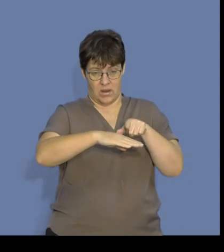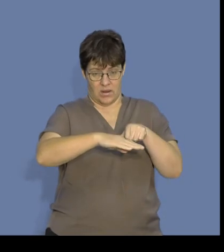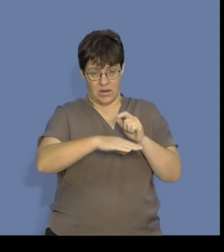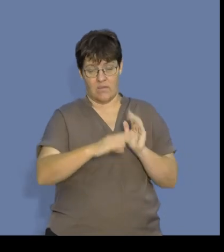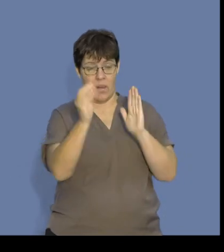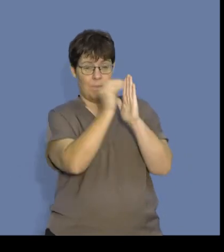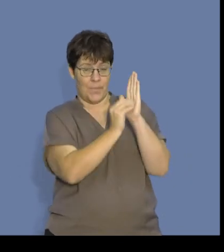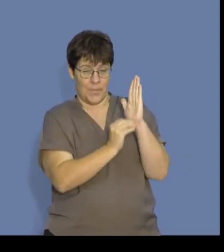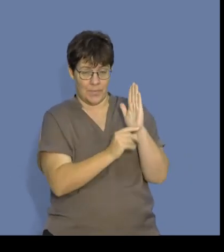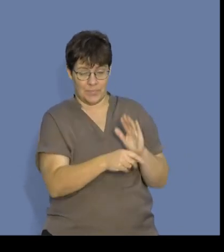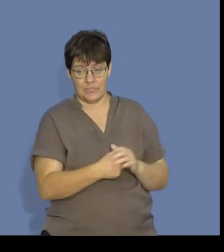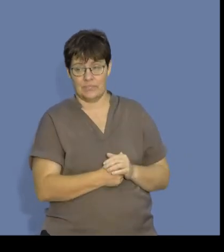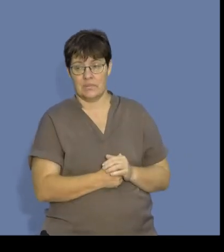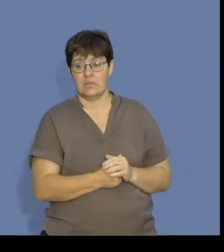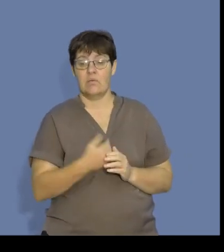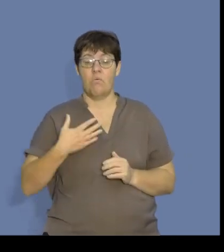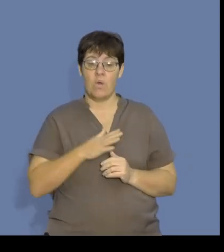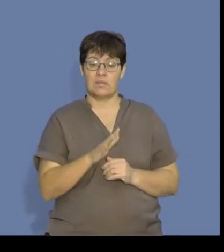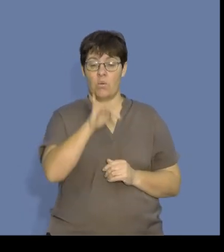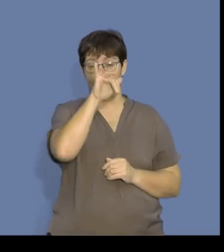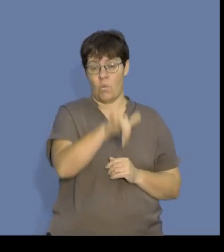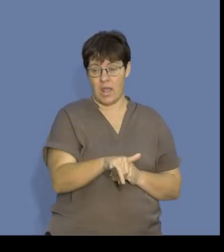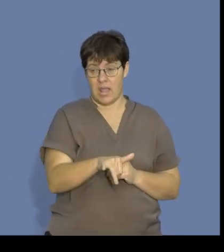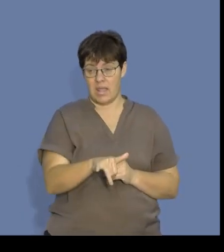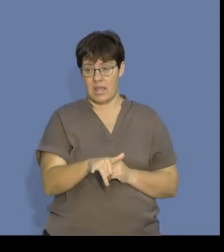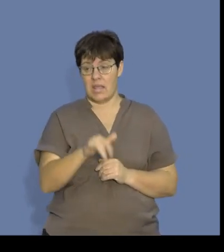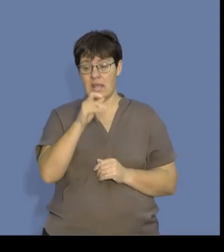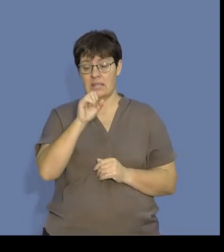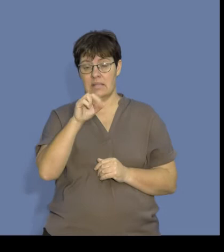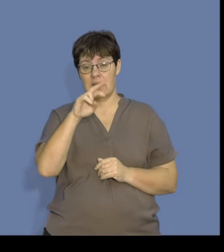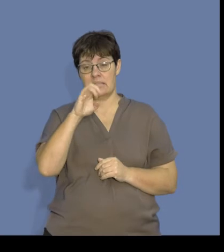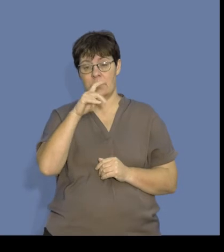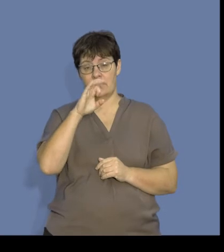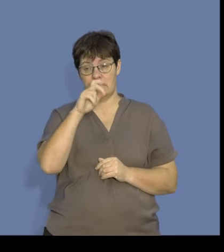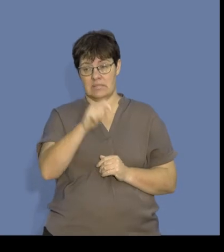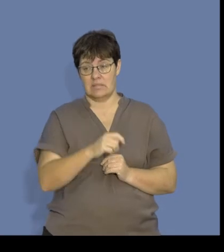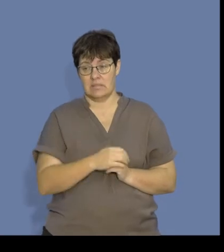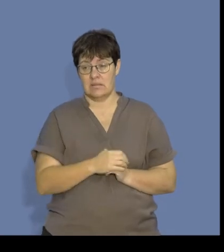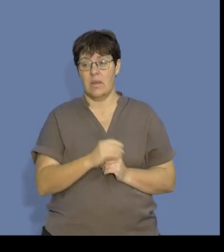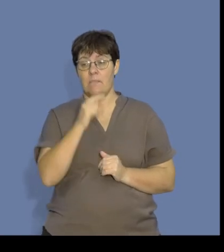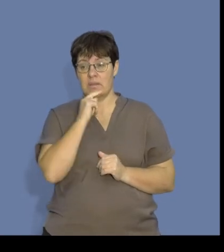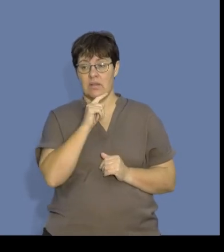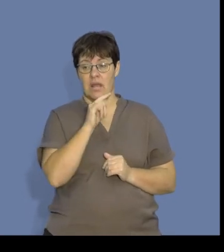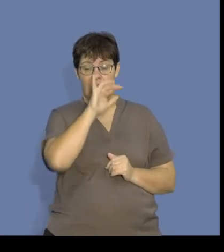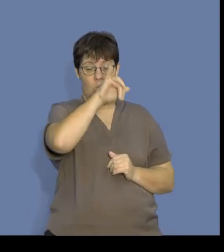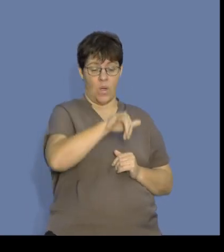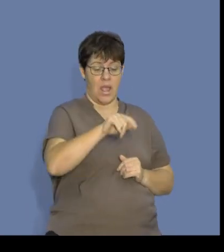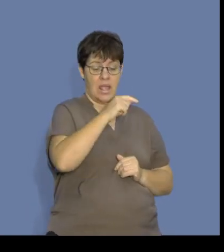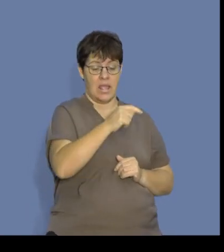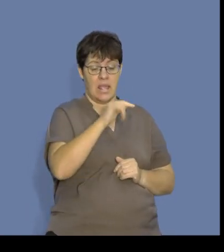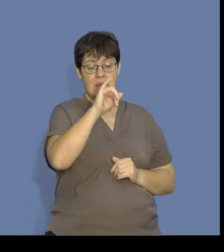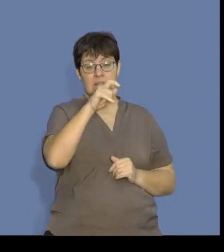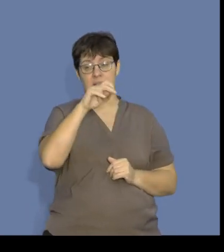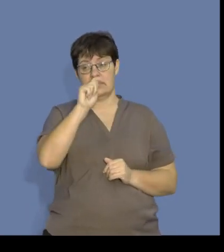you're writing this down, by the way, so if I want the y-intercept, right, I normally write a comma